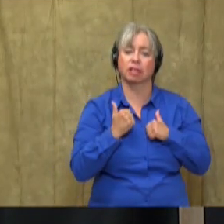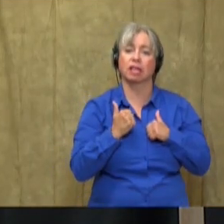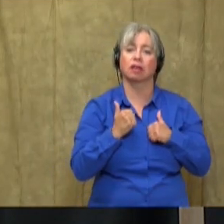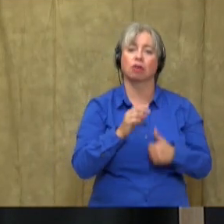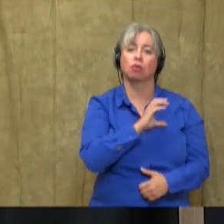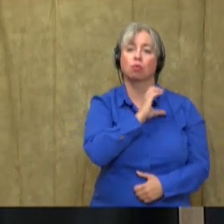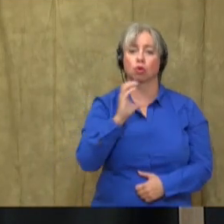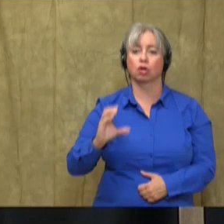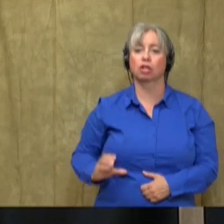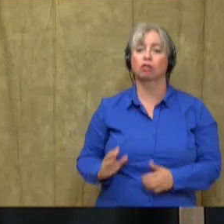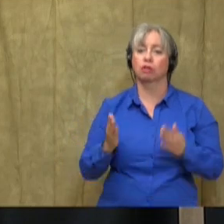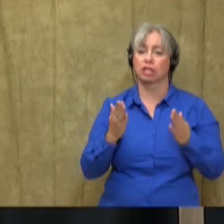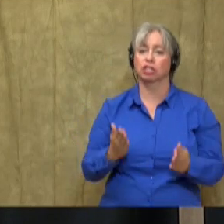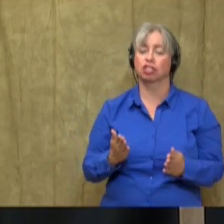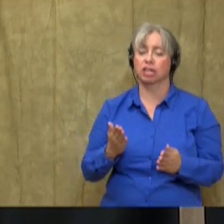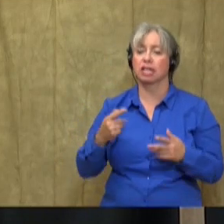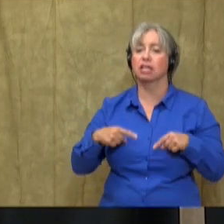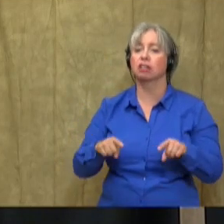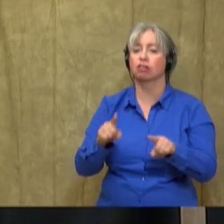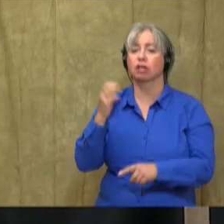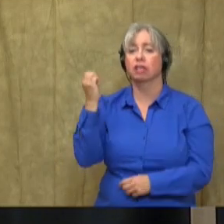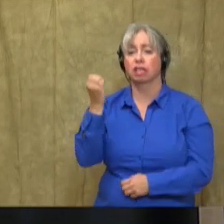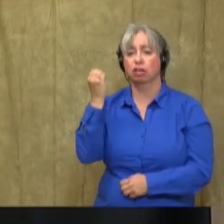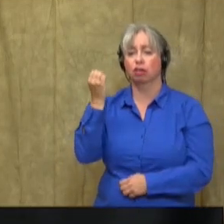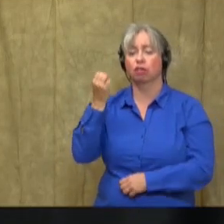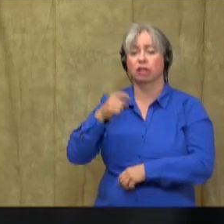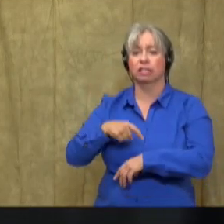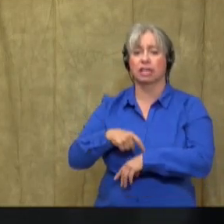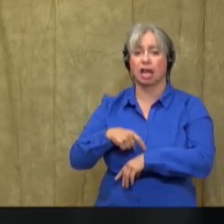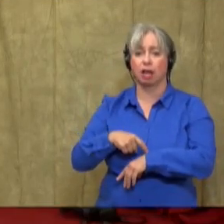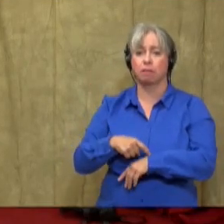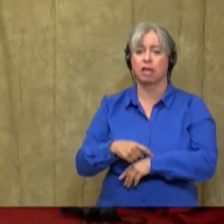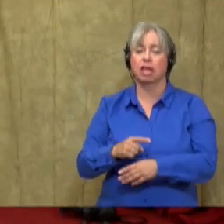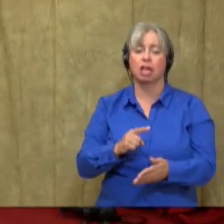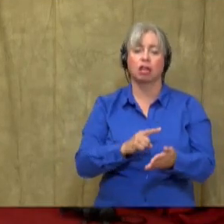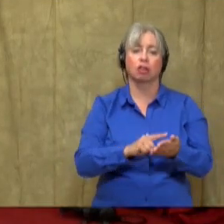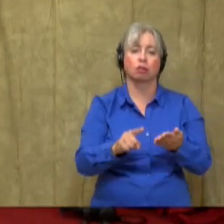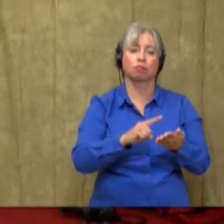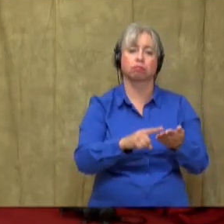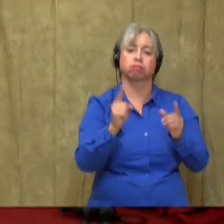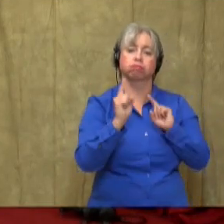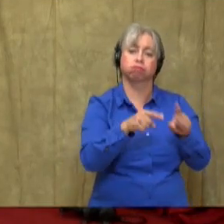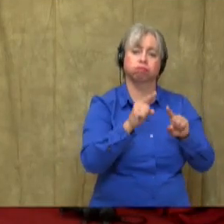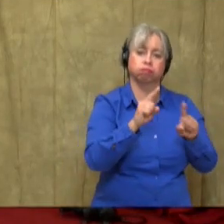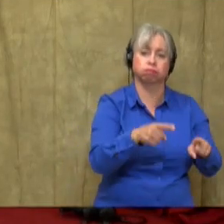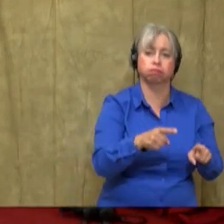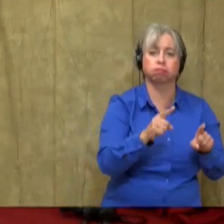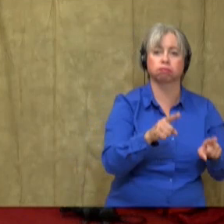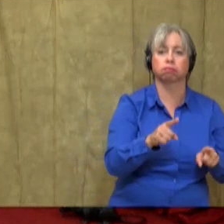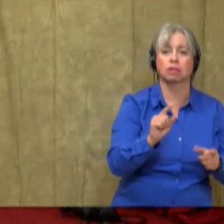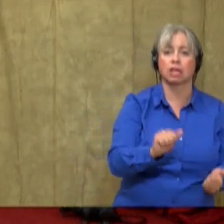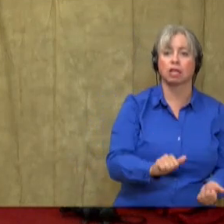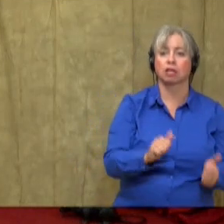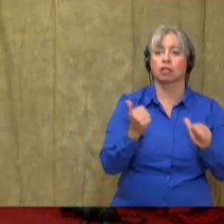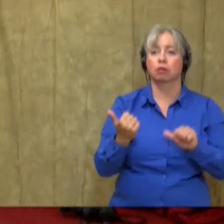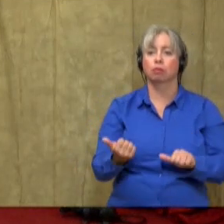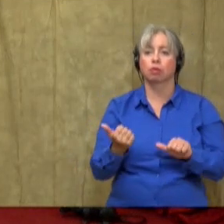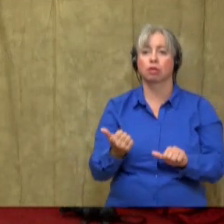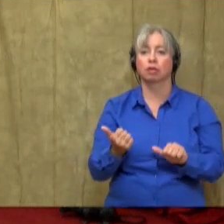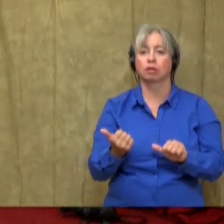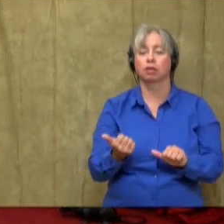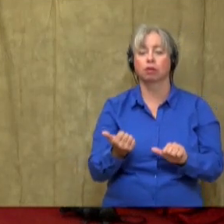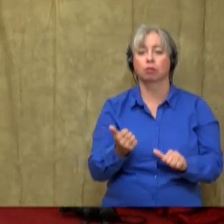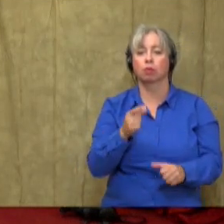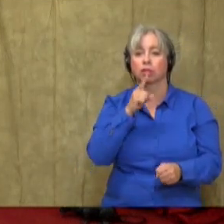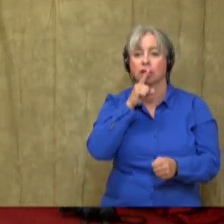and the world revolved around the church and your weekly attendance to church. You were christened, confirmed, married, and buried